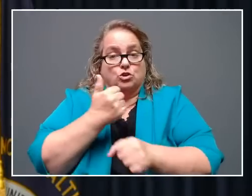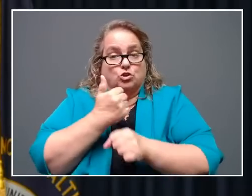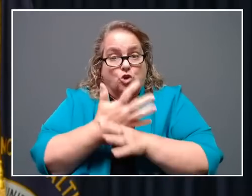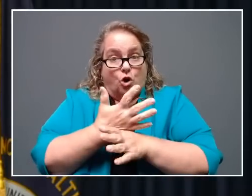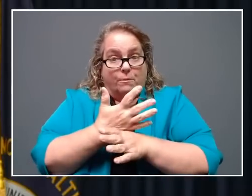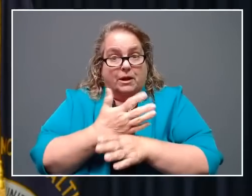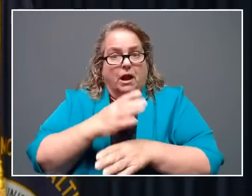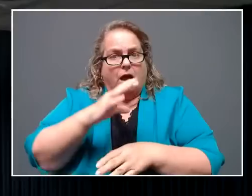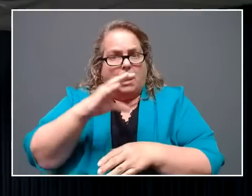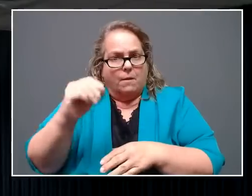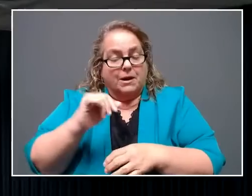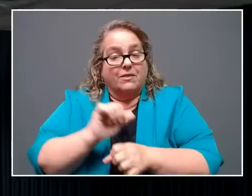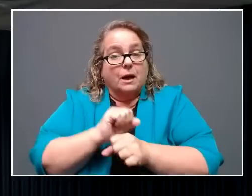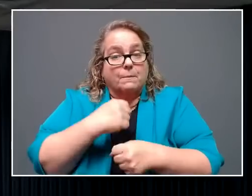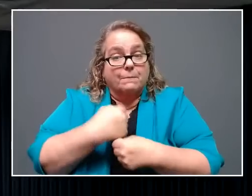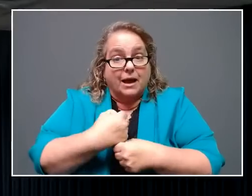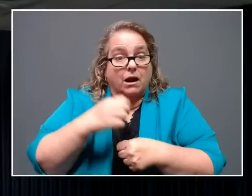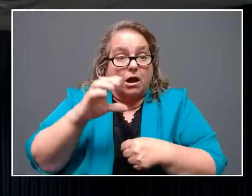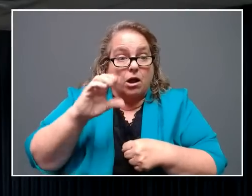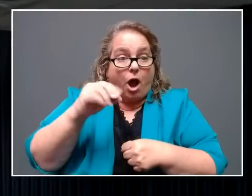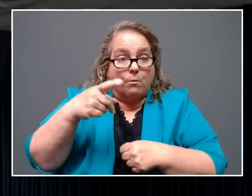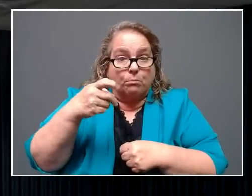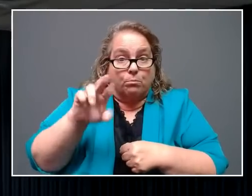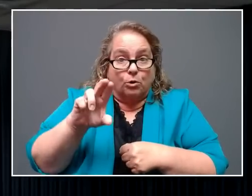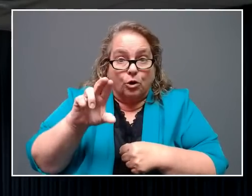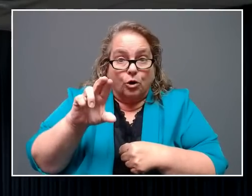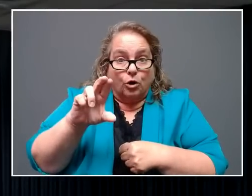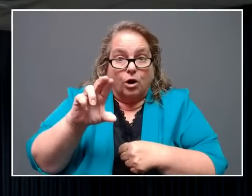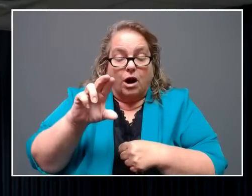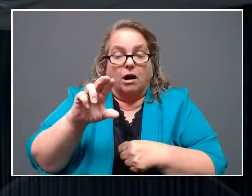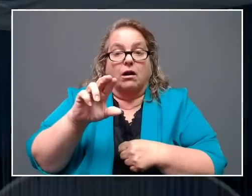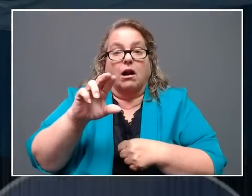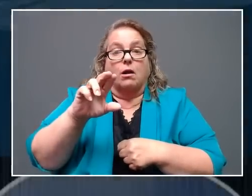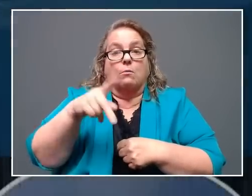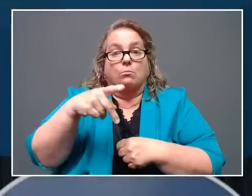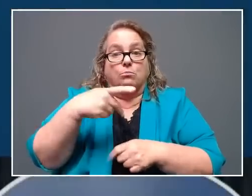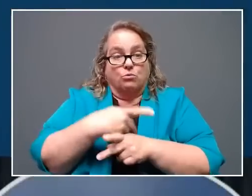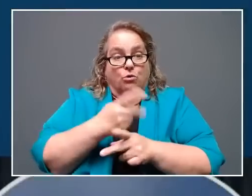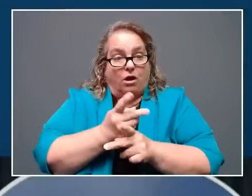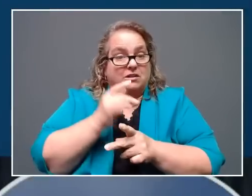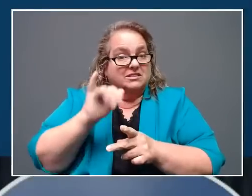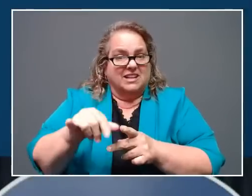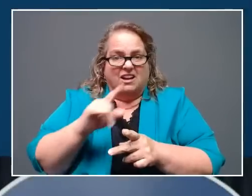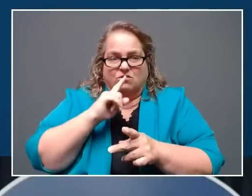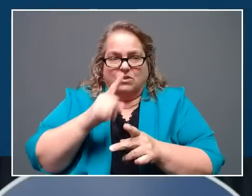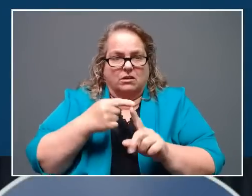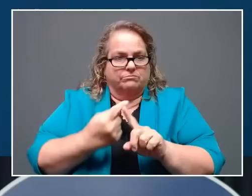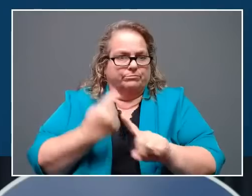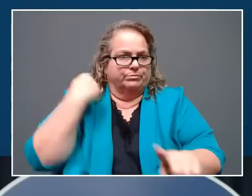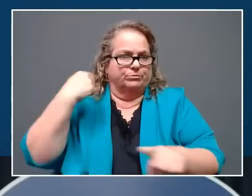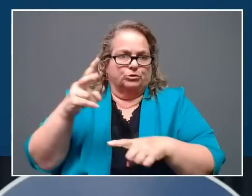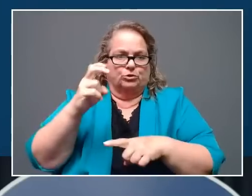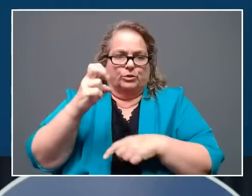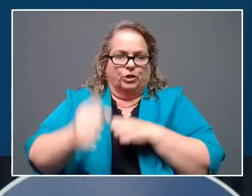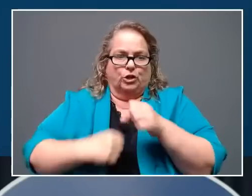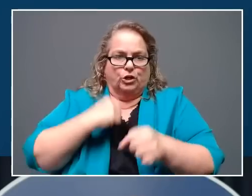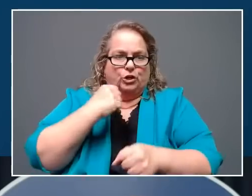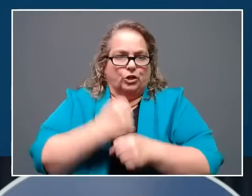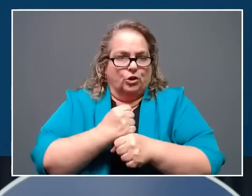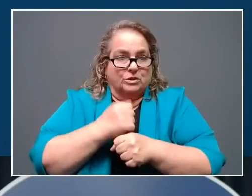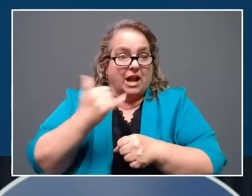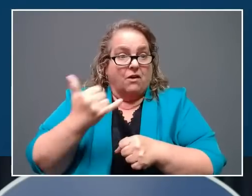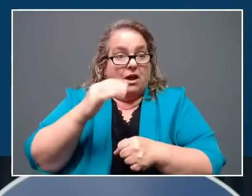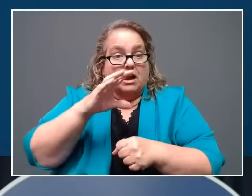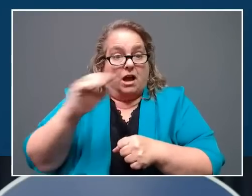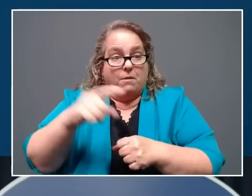copper and copper alloy products that traces its roots back more than 200 years. Now the company is laying the groundwork for its next